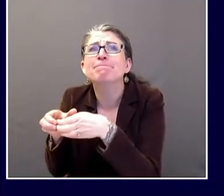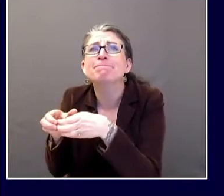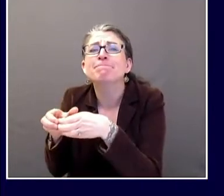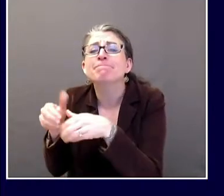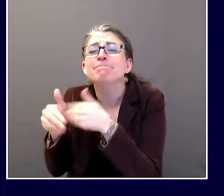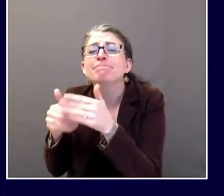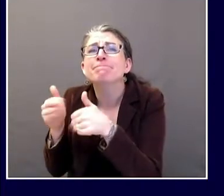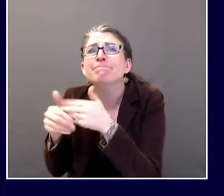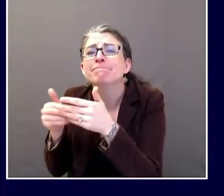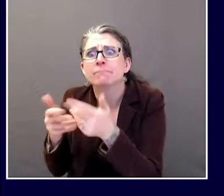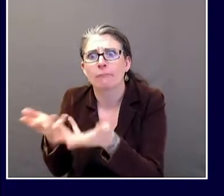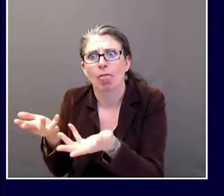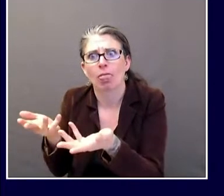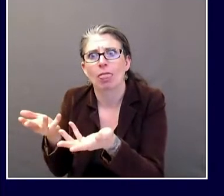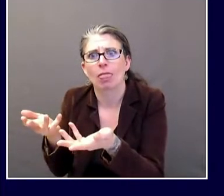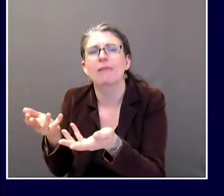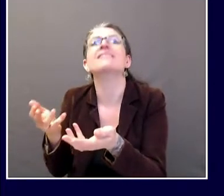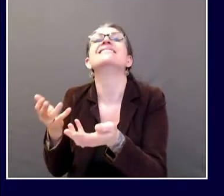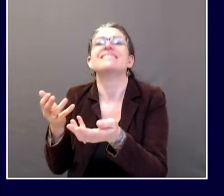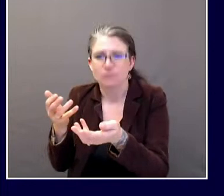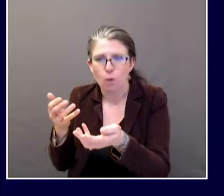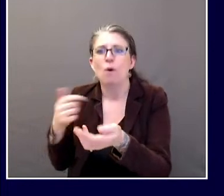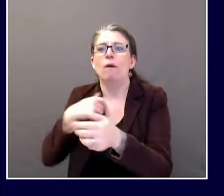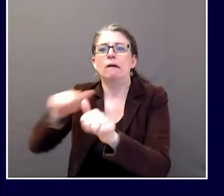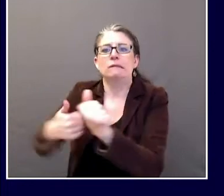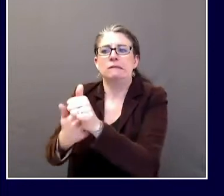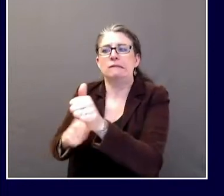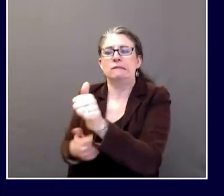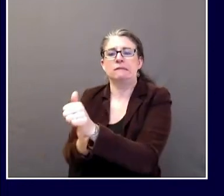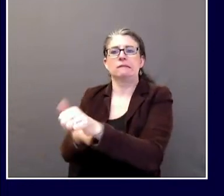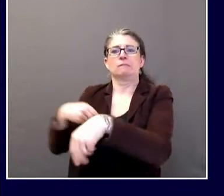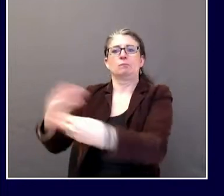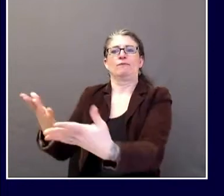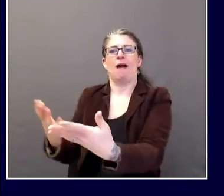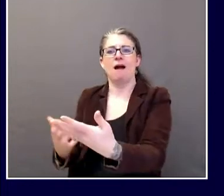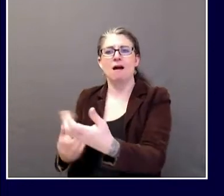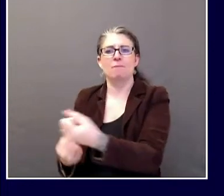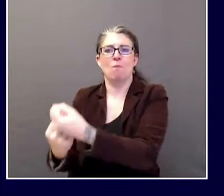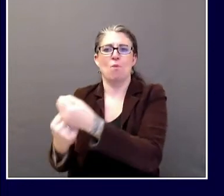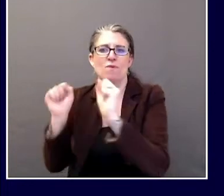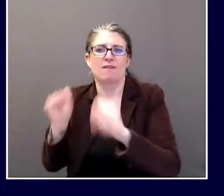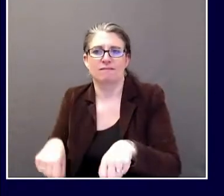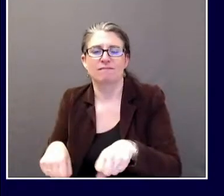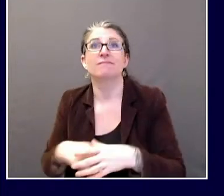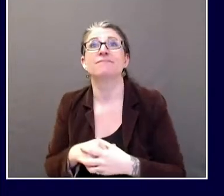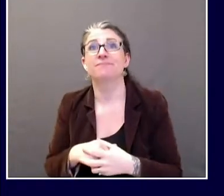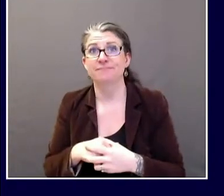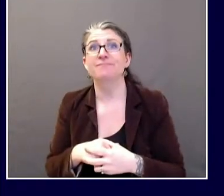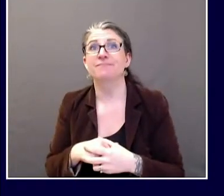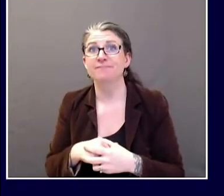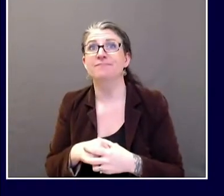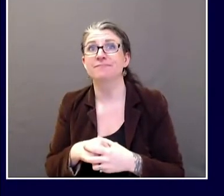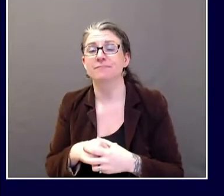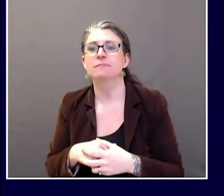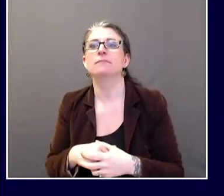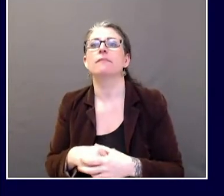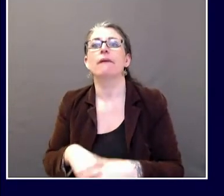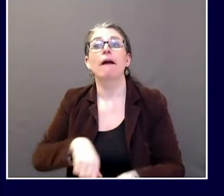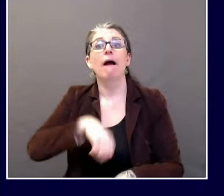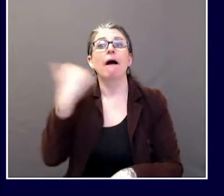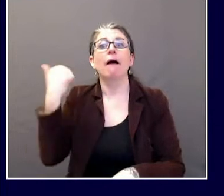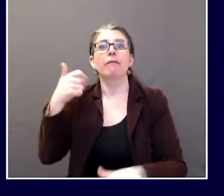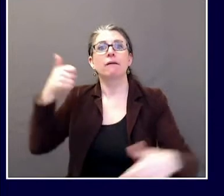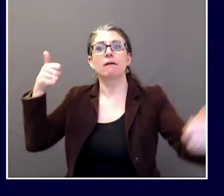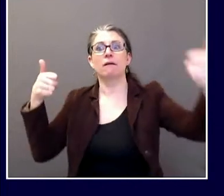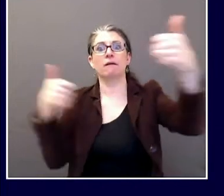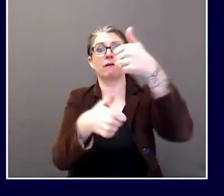vaccine to their patients and those in their community on an occasional basis to set up larger scale clinics. Some will be able